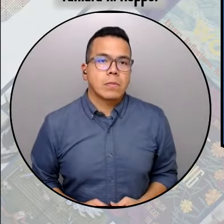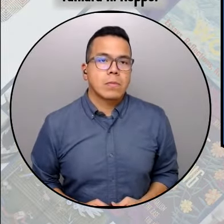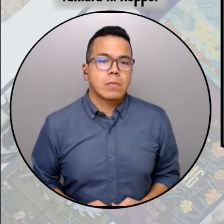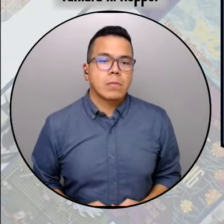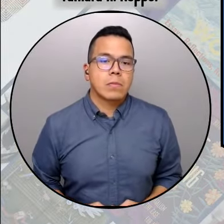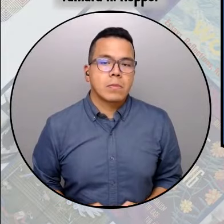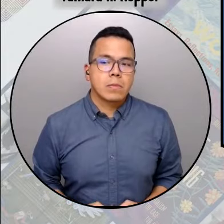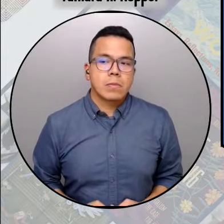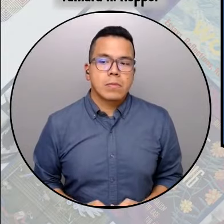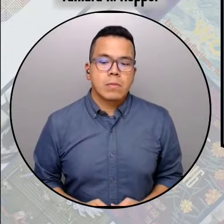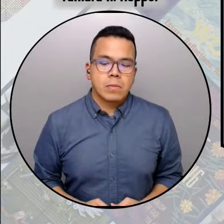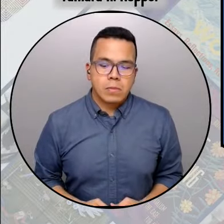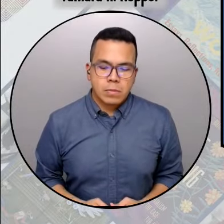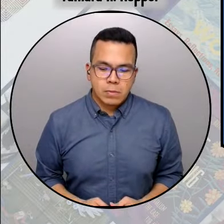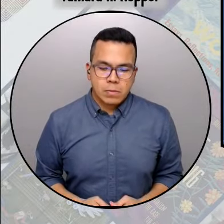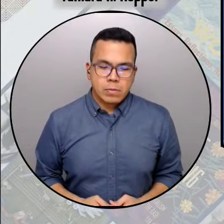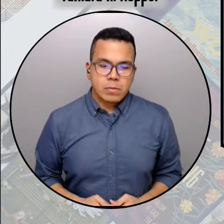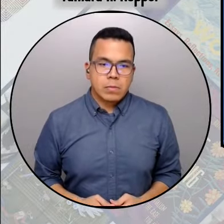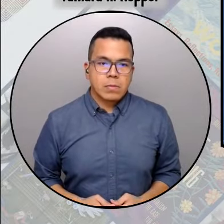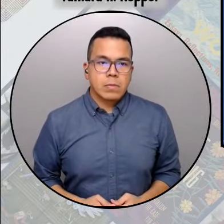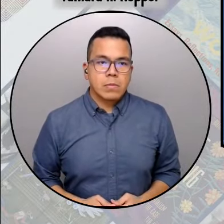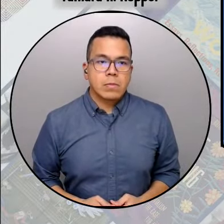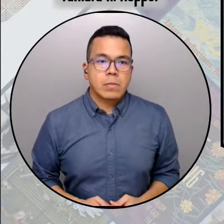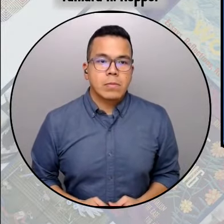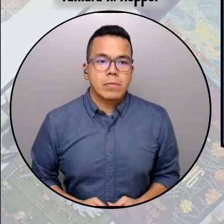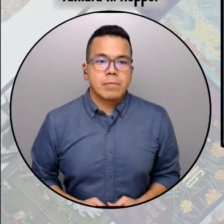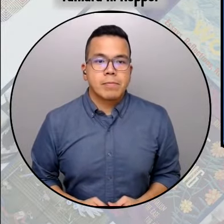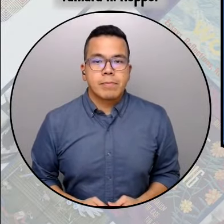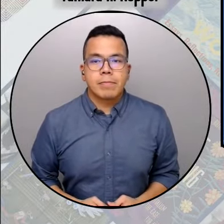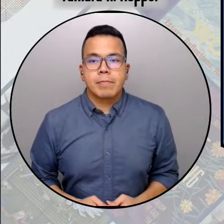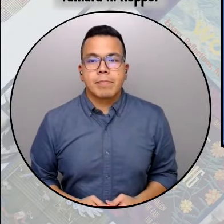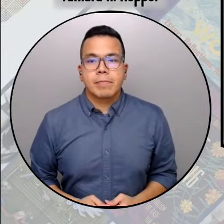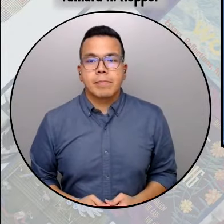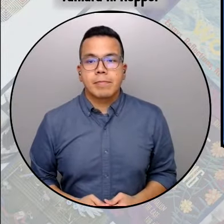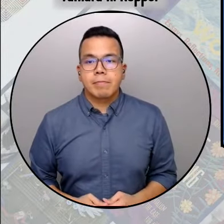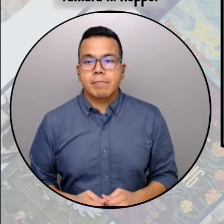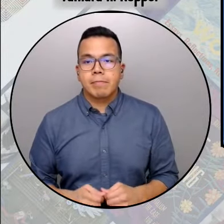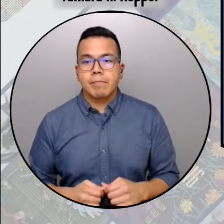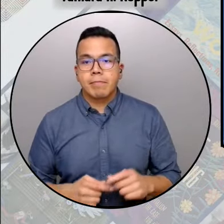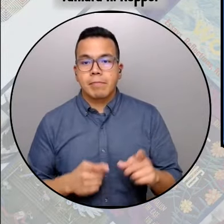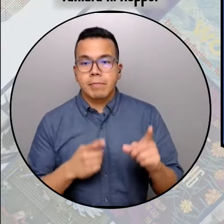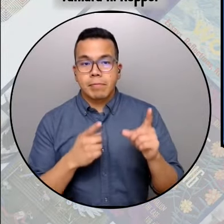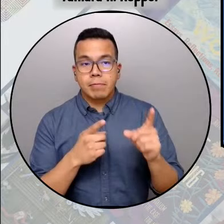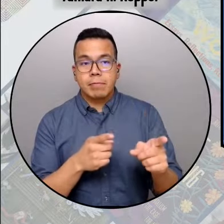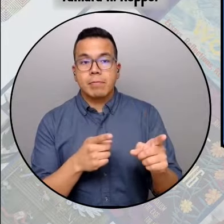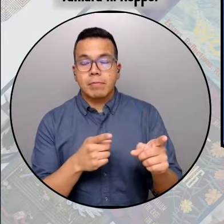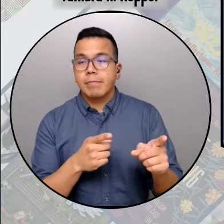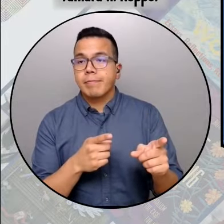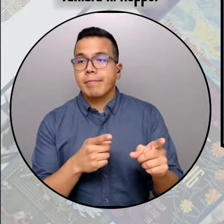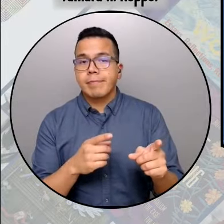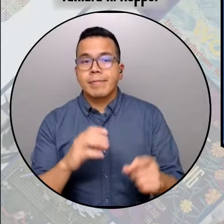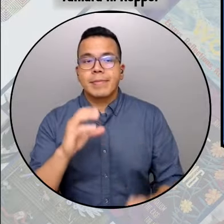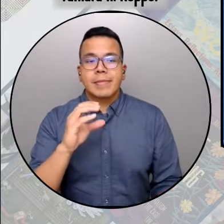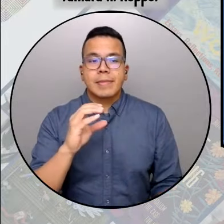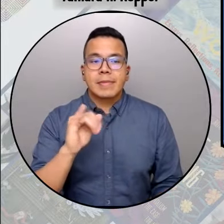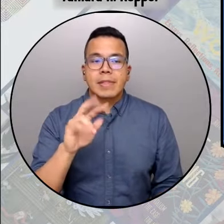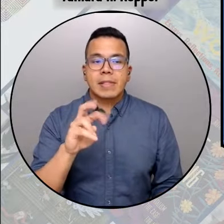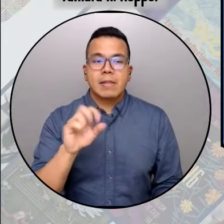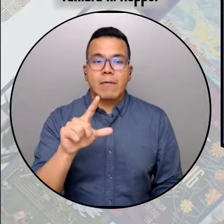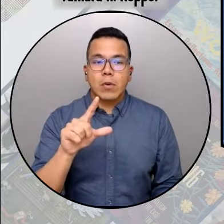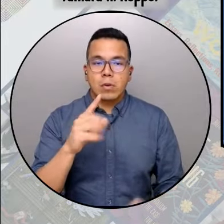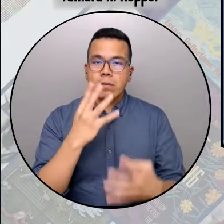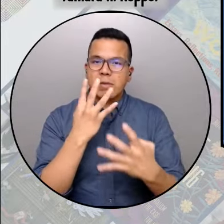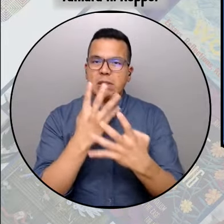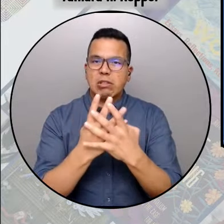Let's see here. Okay, there we go. So now here, one thing that has been pushed is what is called civil detention centers. And this